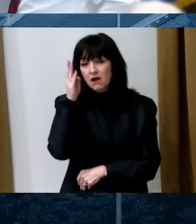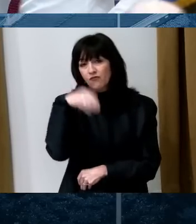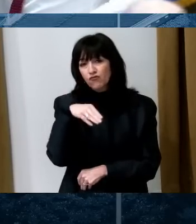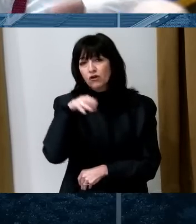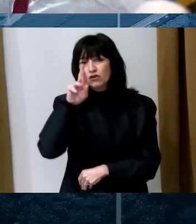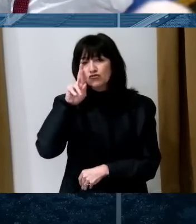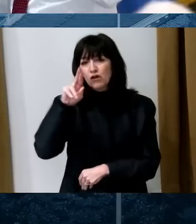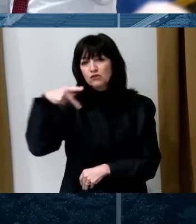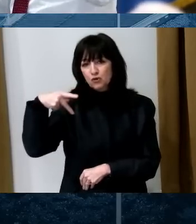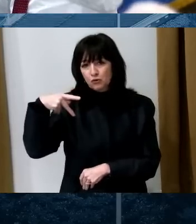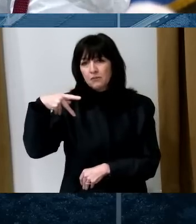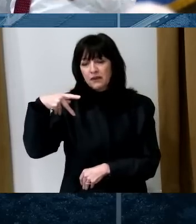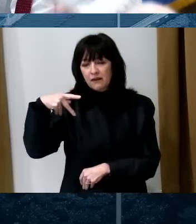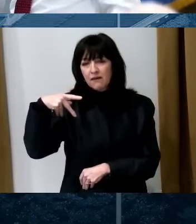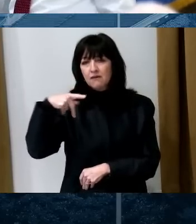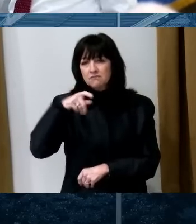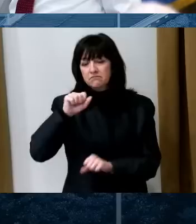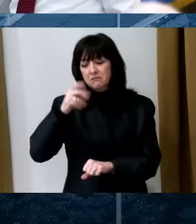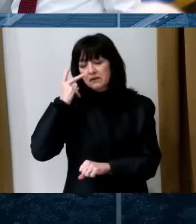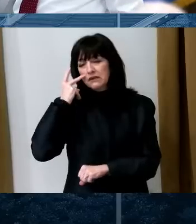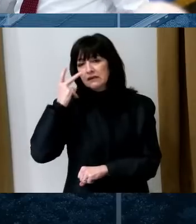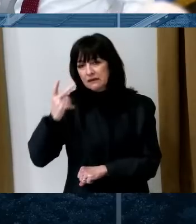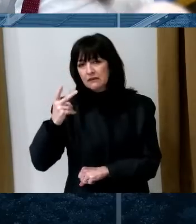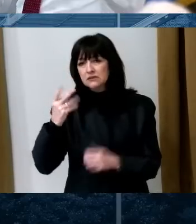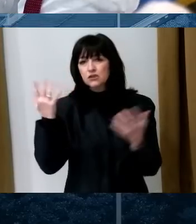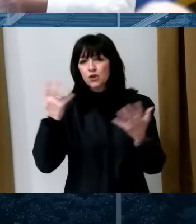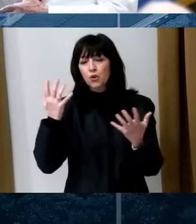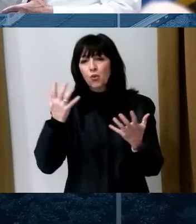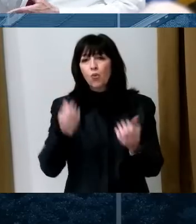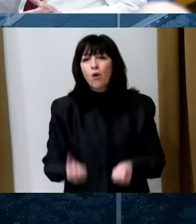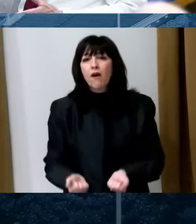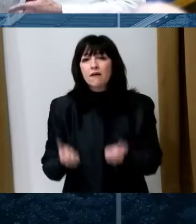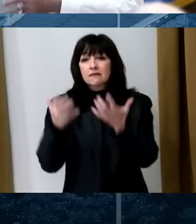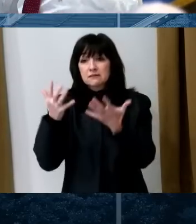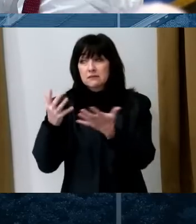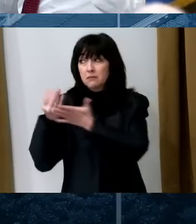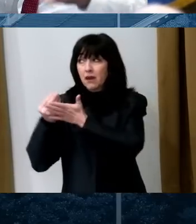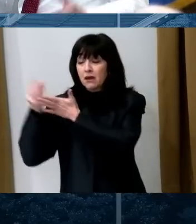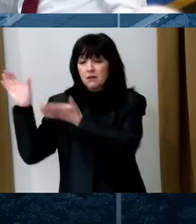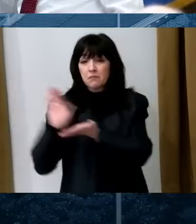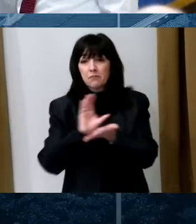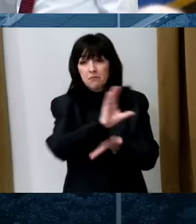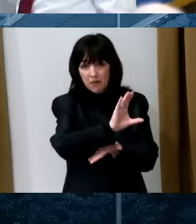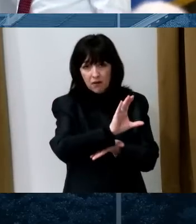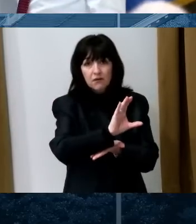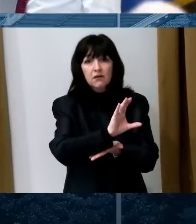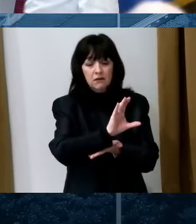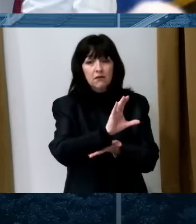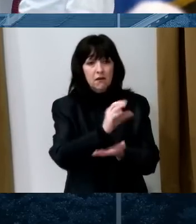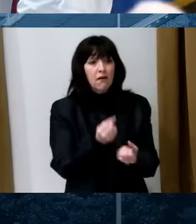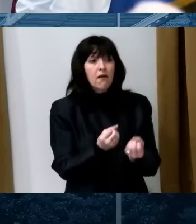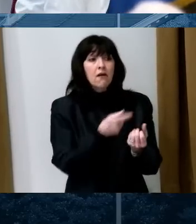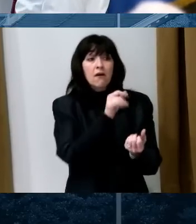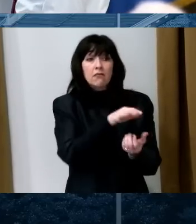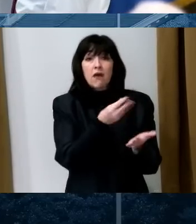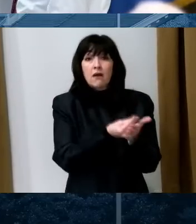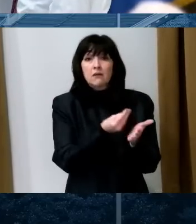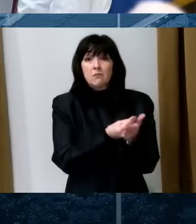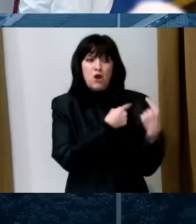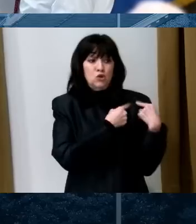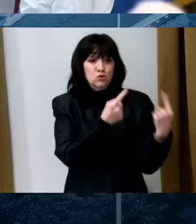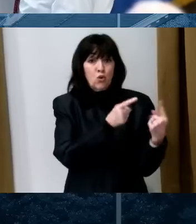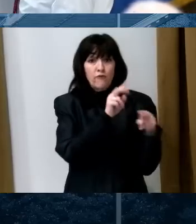de.gov/rescue plan. It'll tell you what the spending category is, how much of the money has already been utilized and